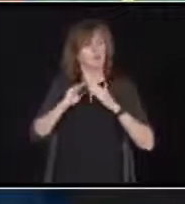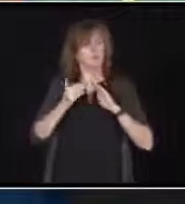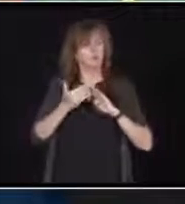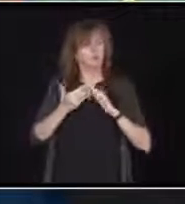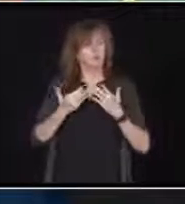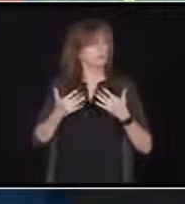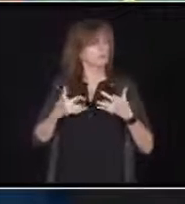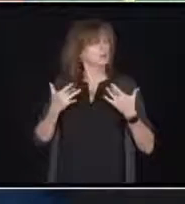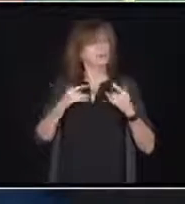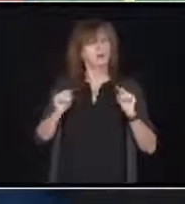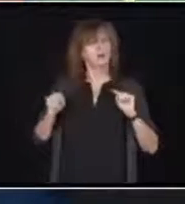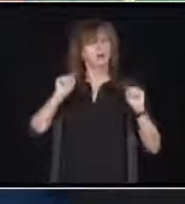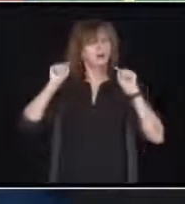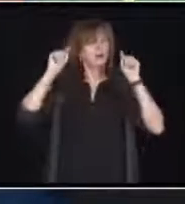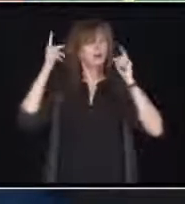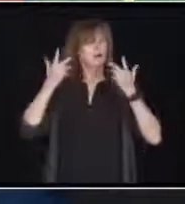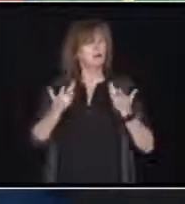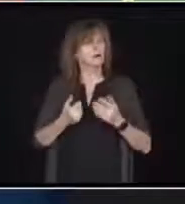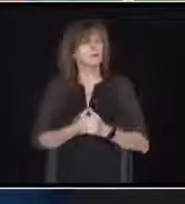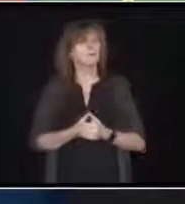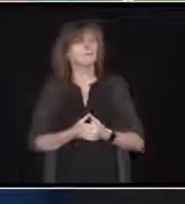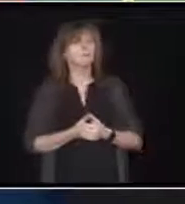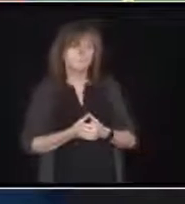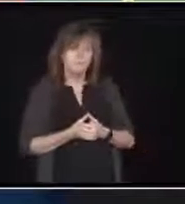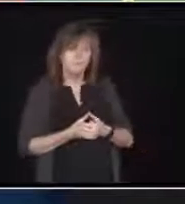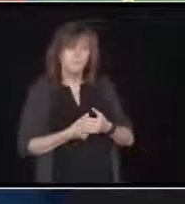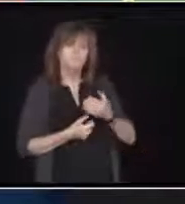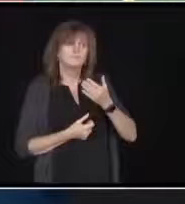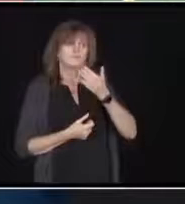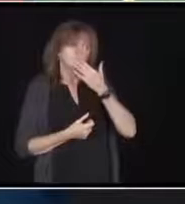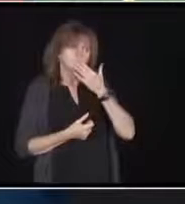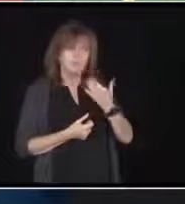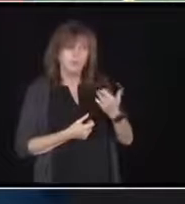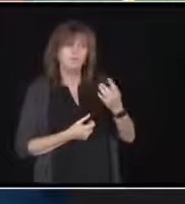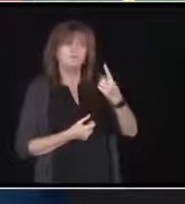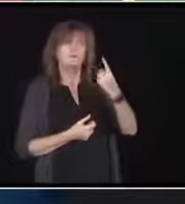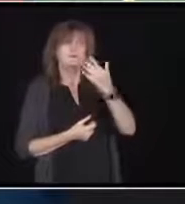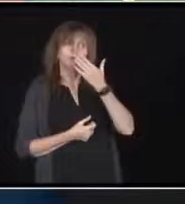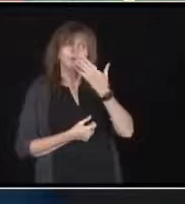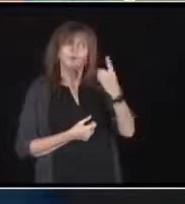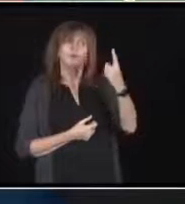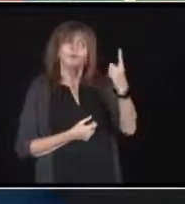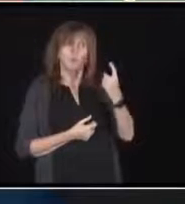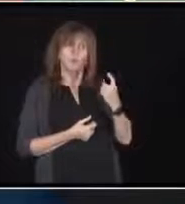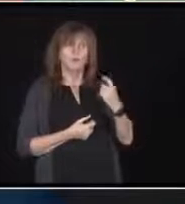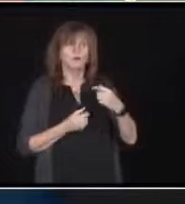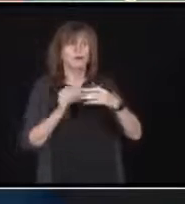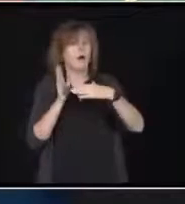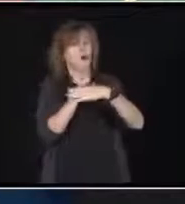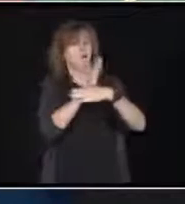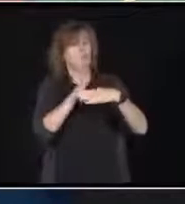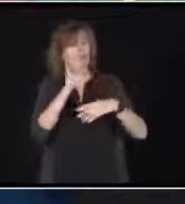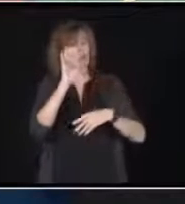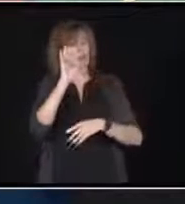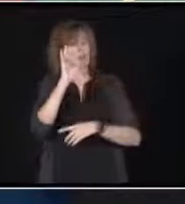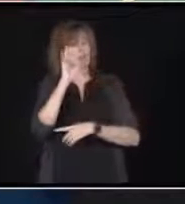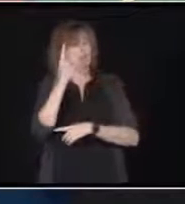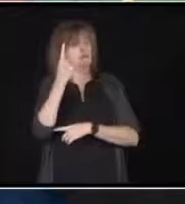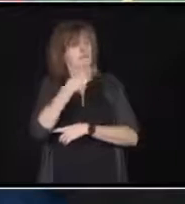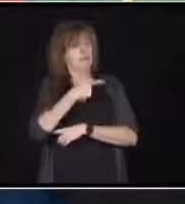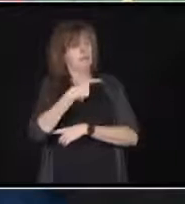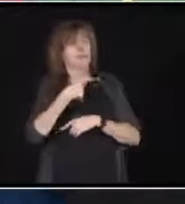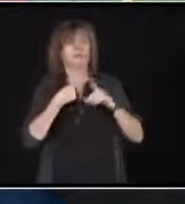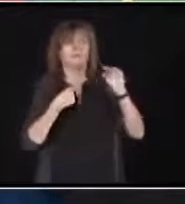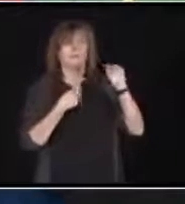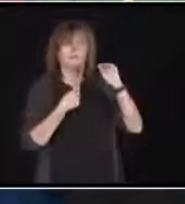Thanks. That's a good question, actually. The 7-day average percentage positivity is 2.2%. So even that is slightly